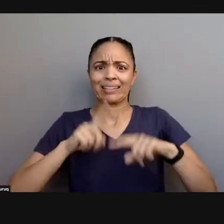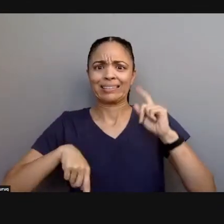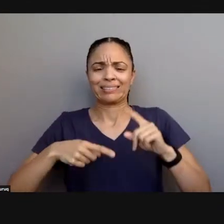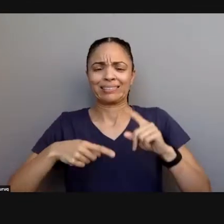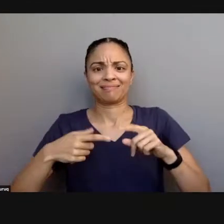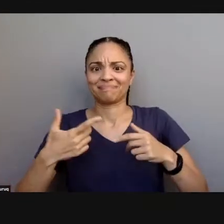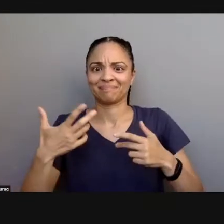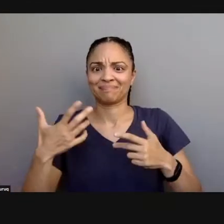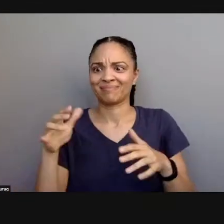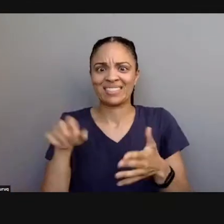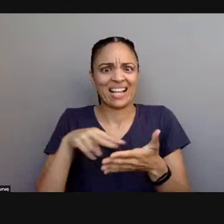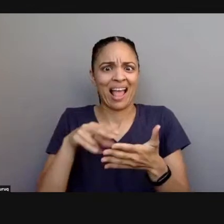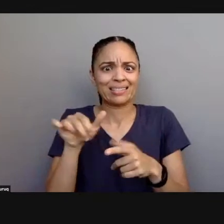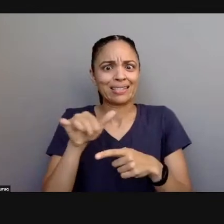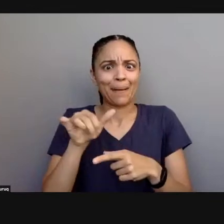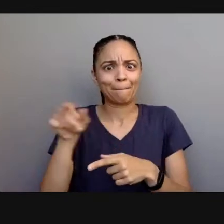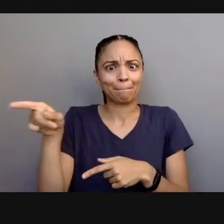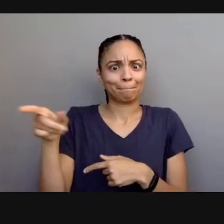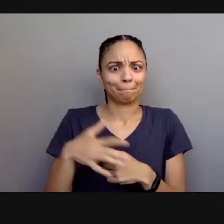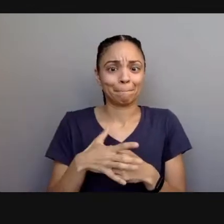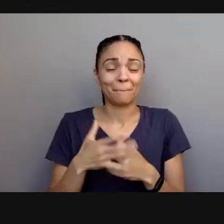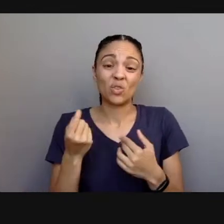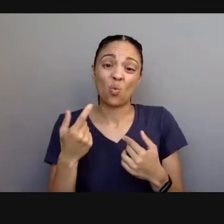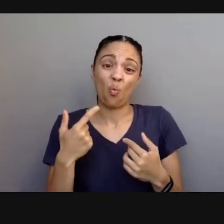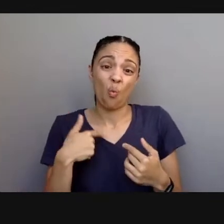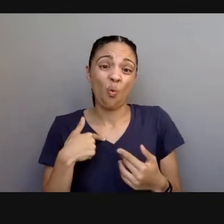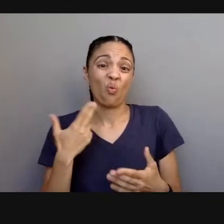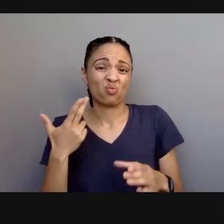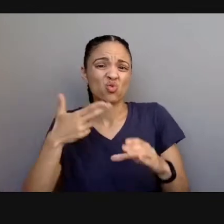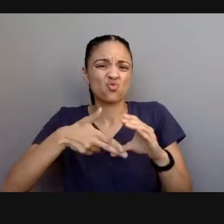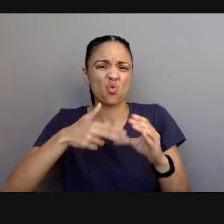this community of really hardworking